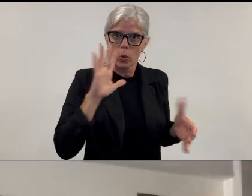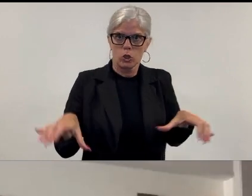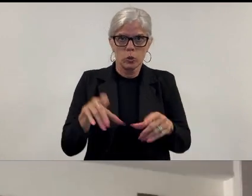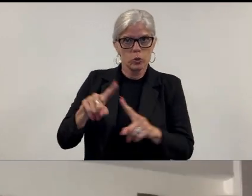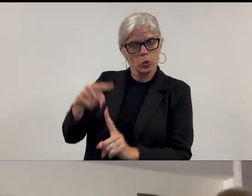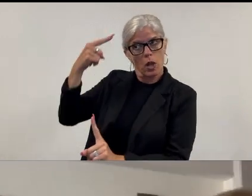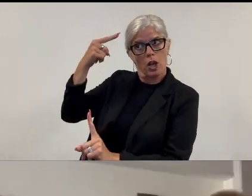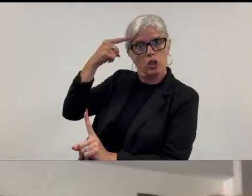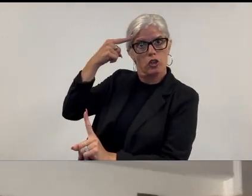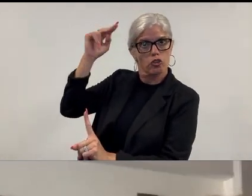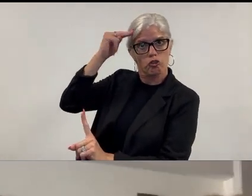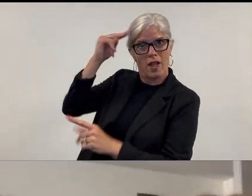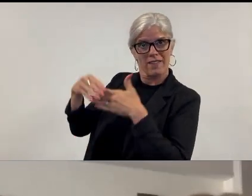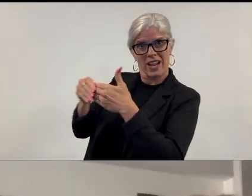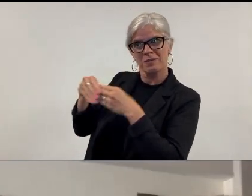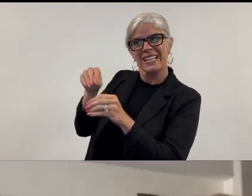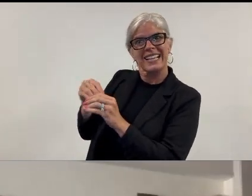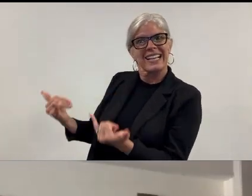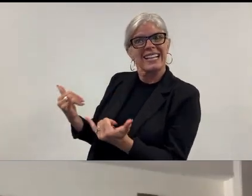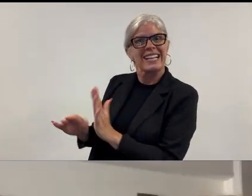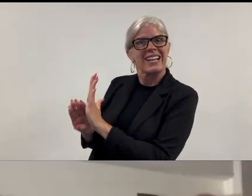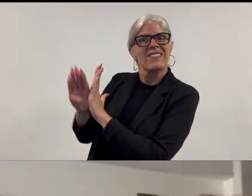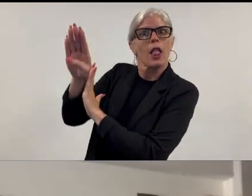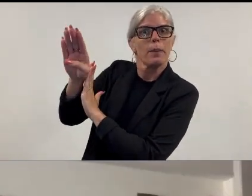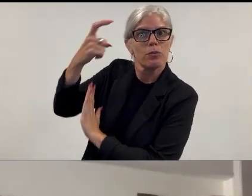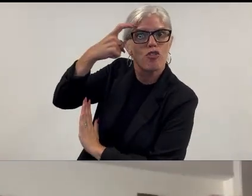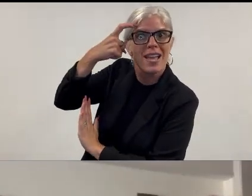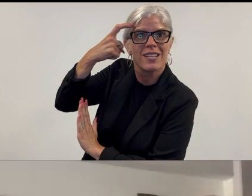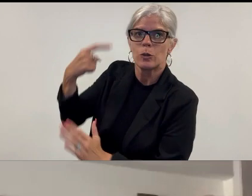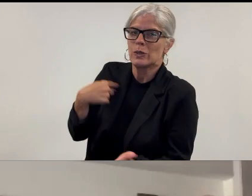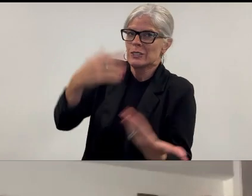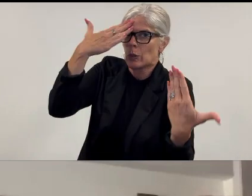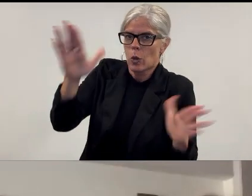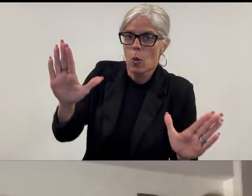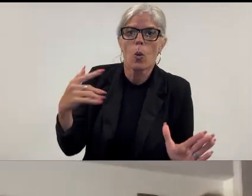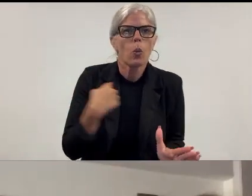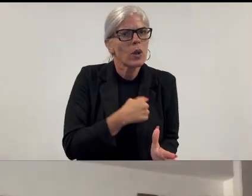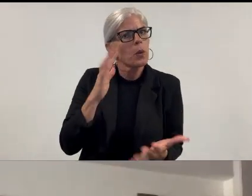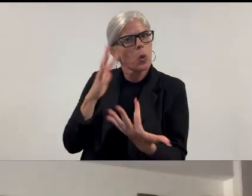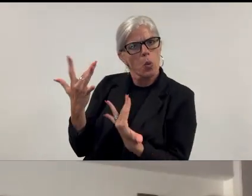induced by hypoxia will be in a developing brain. So we're going to